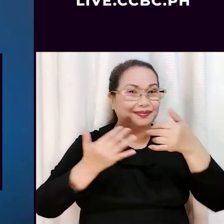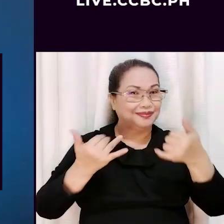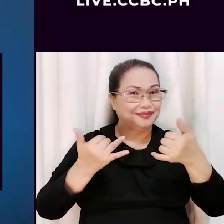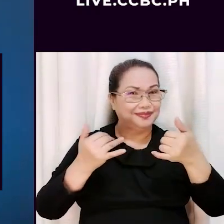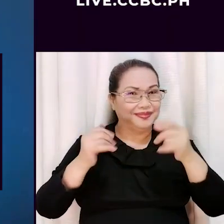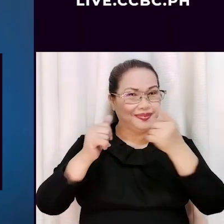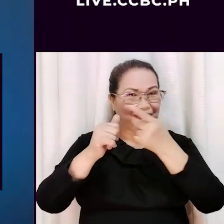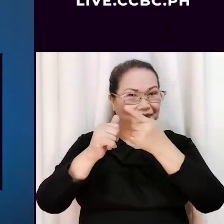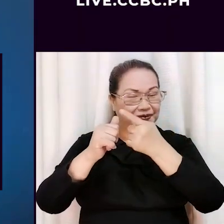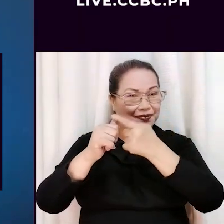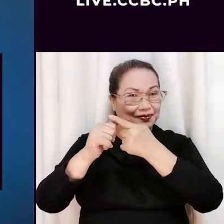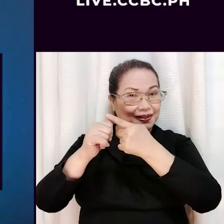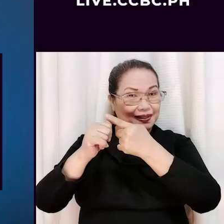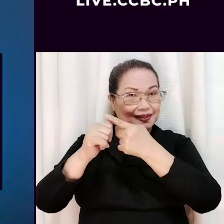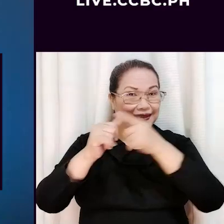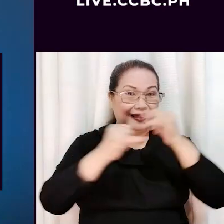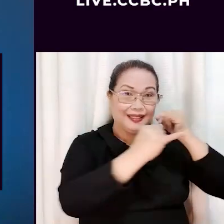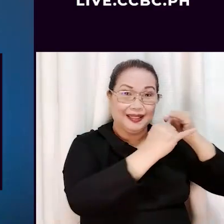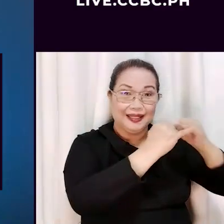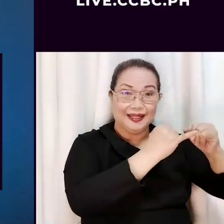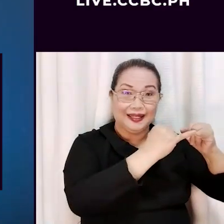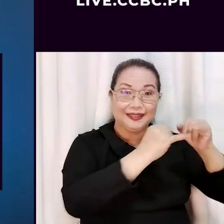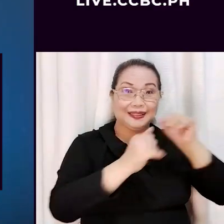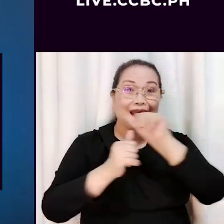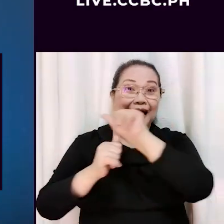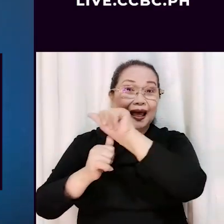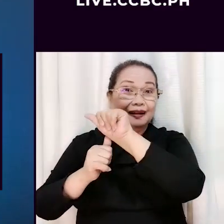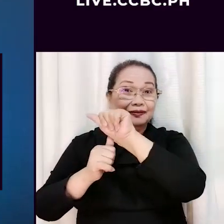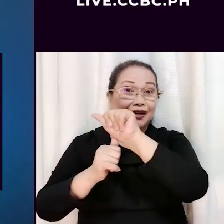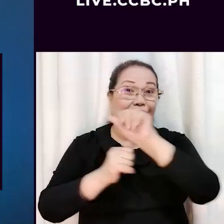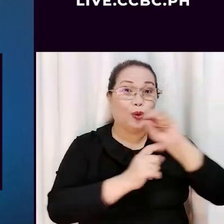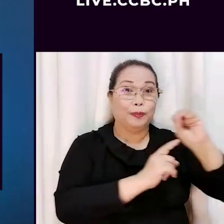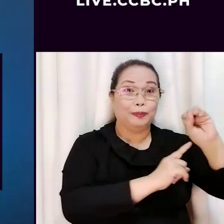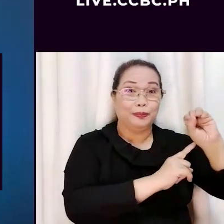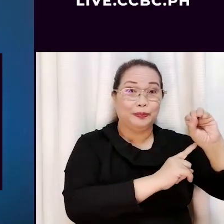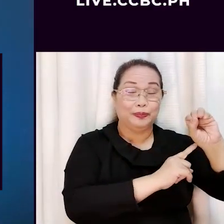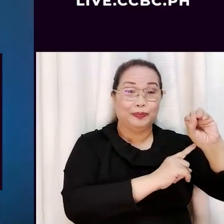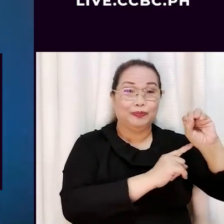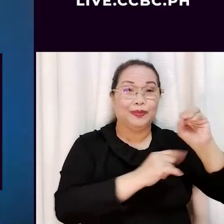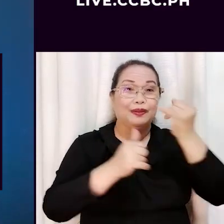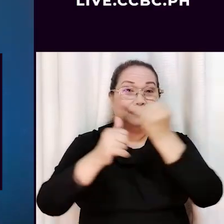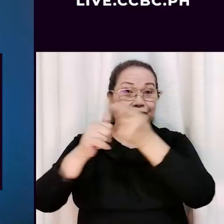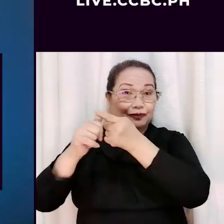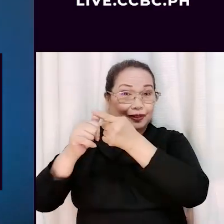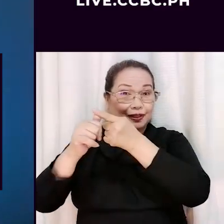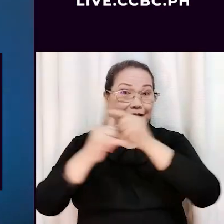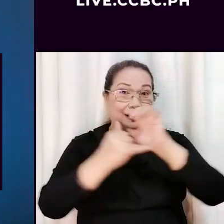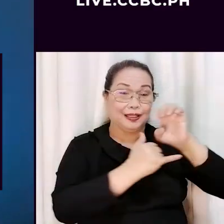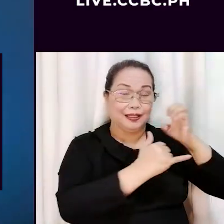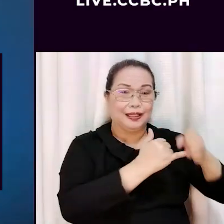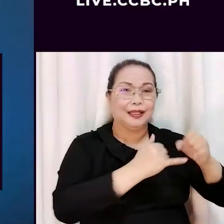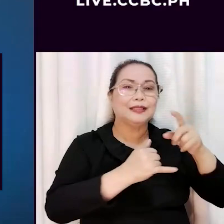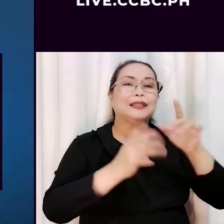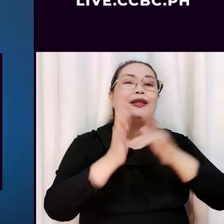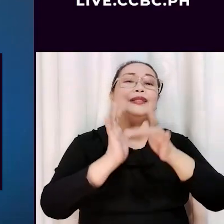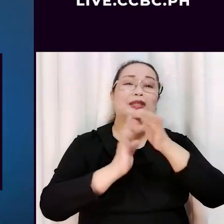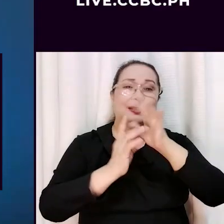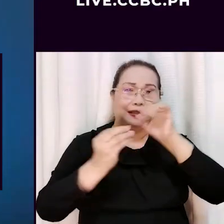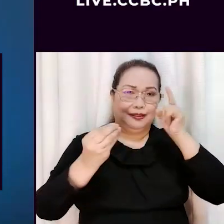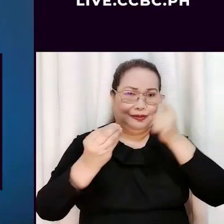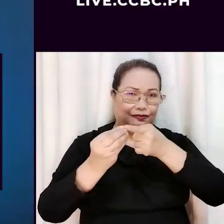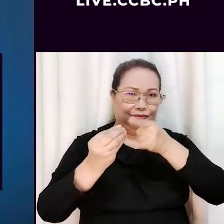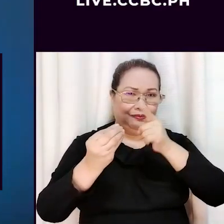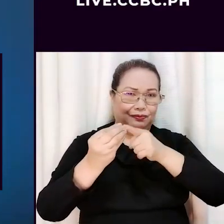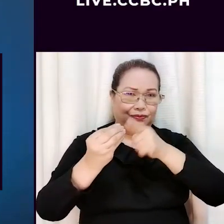First and the last is a title of Jesus Christ, twice mentioned in chapter 1 and twice mentioned in